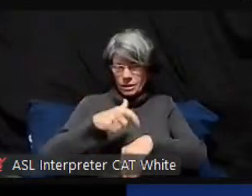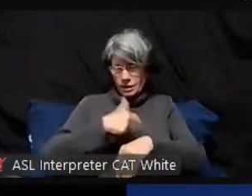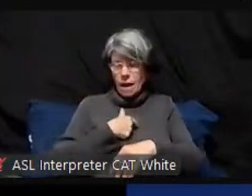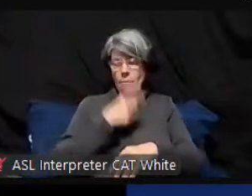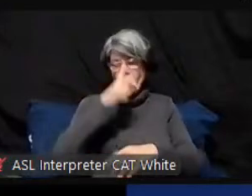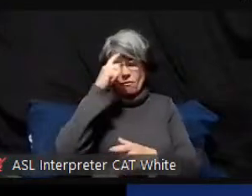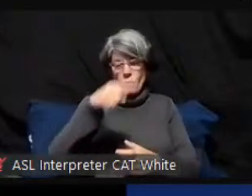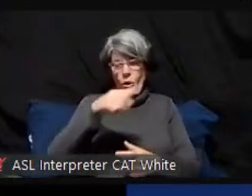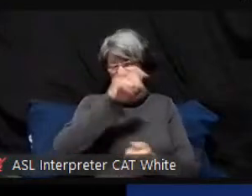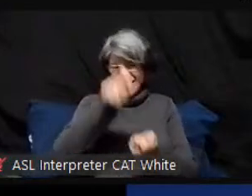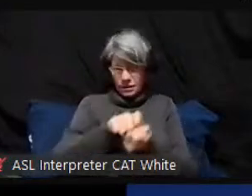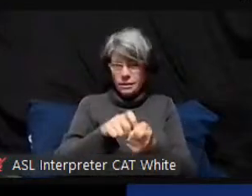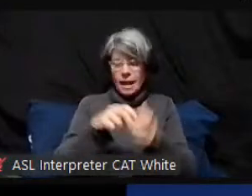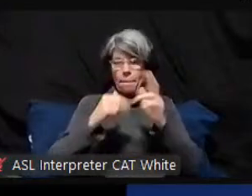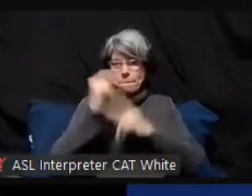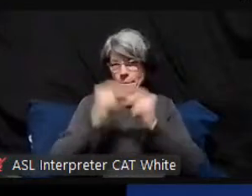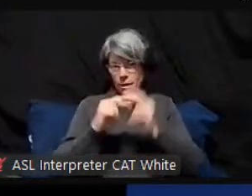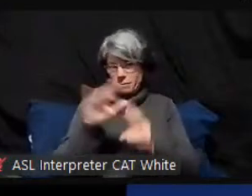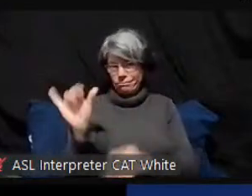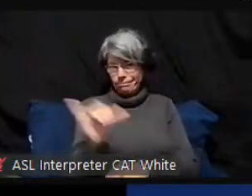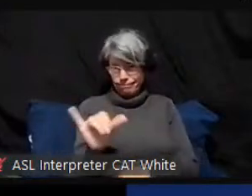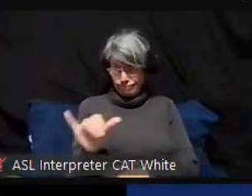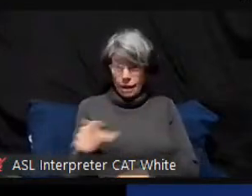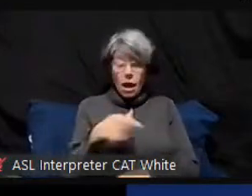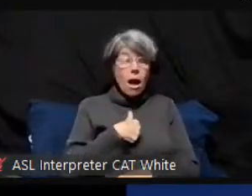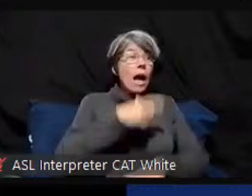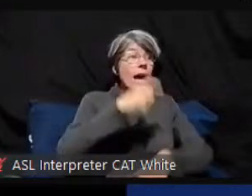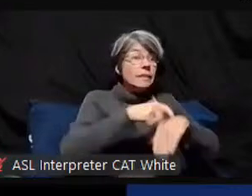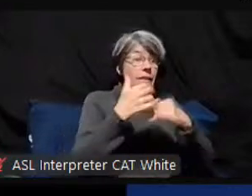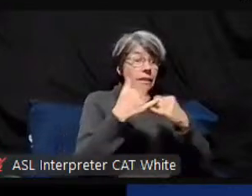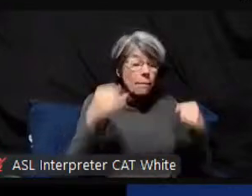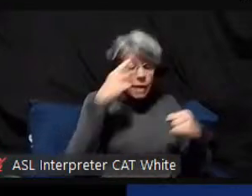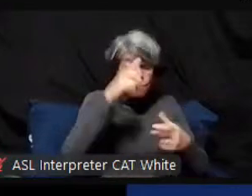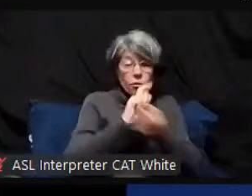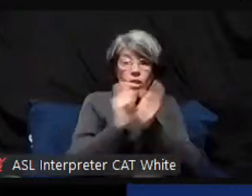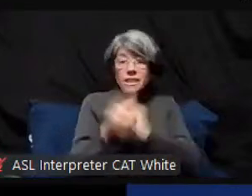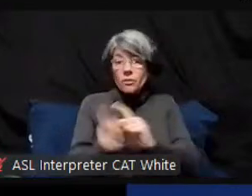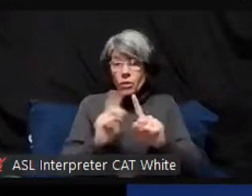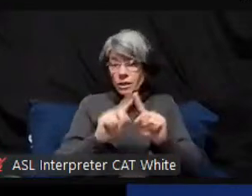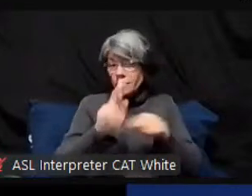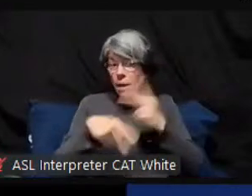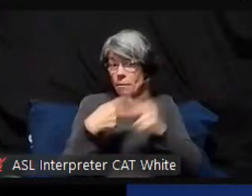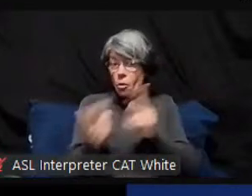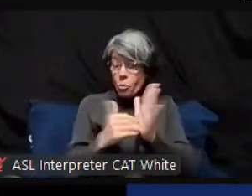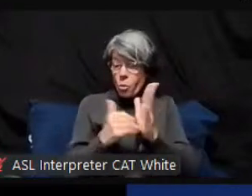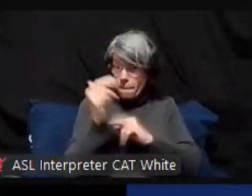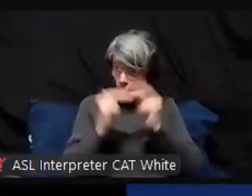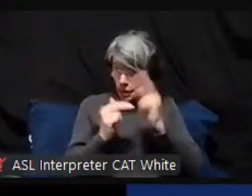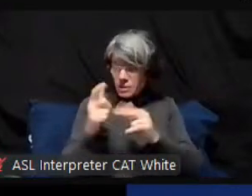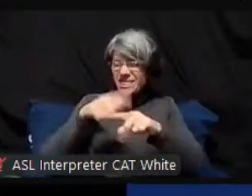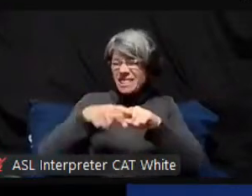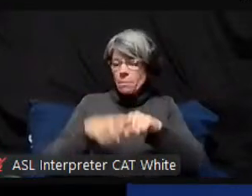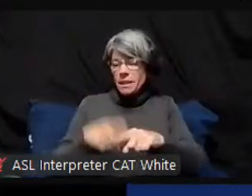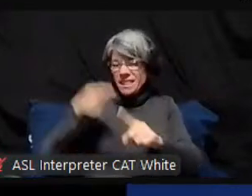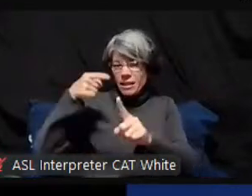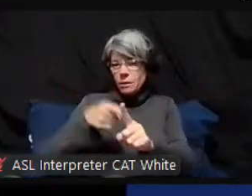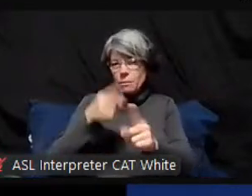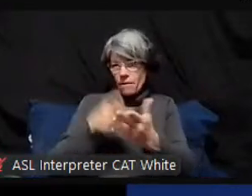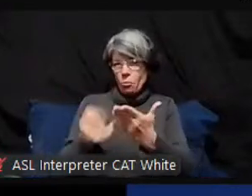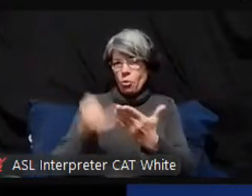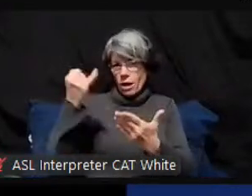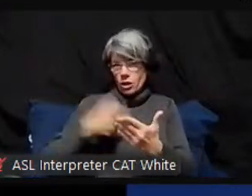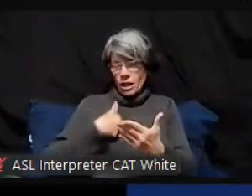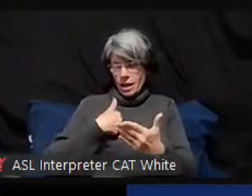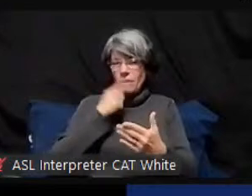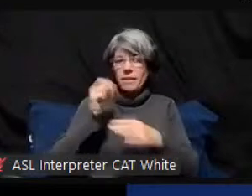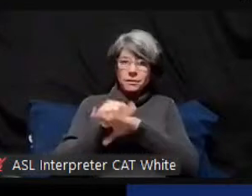rebuild proposals. Expedited timelines for non-like for like rebuilds will depend on the specific project proposal that does